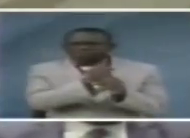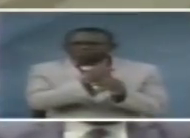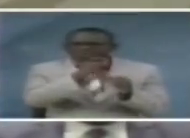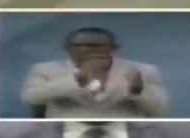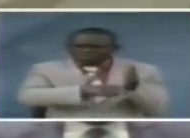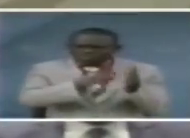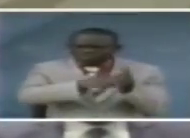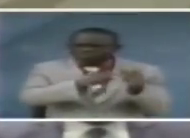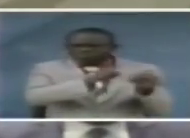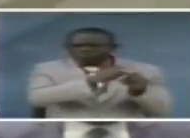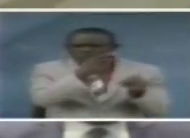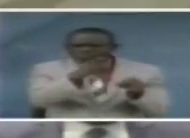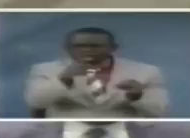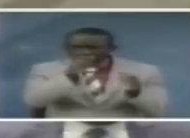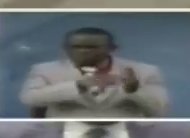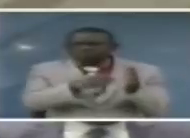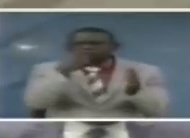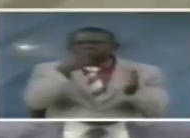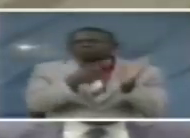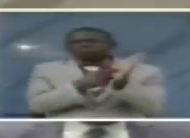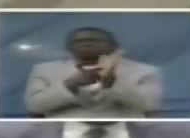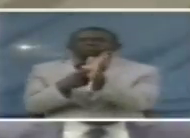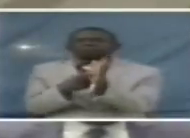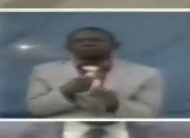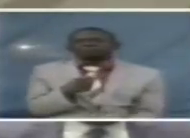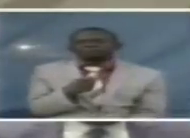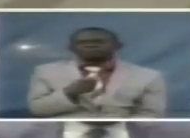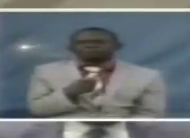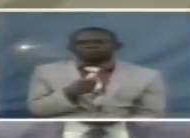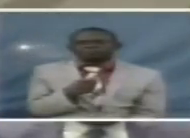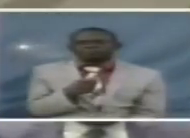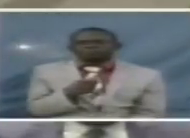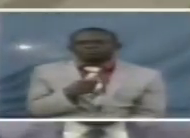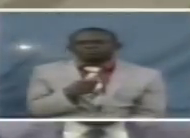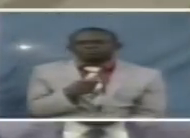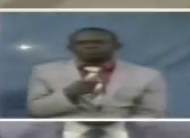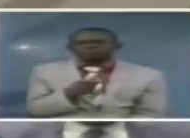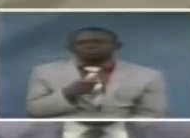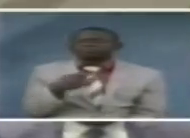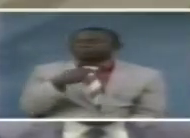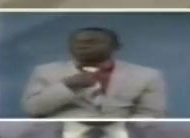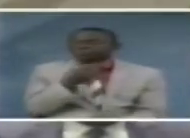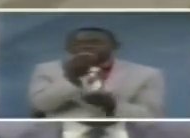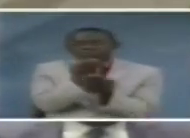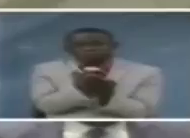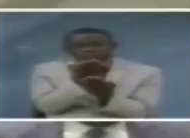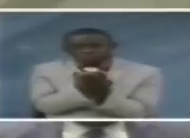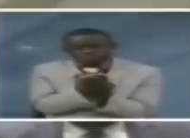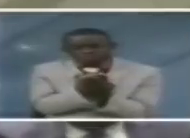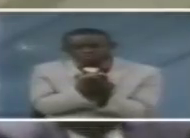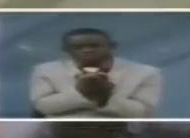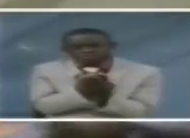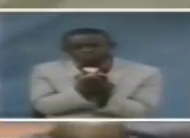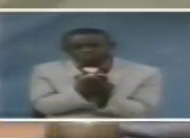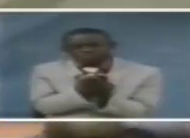related parties for income tax and property tax purposes. Sir, in order to